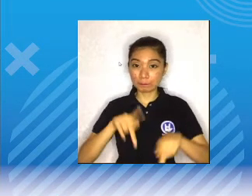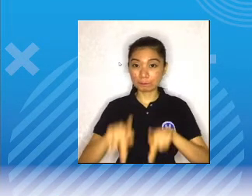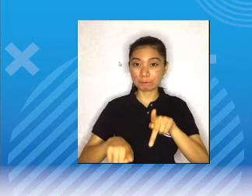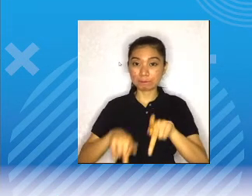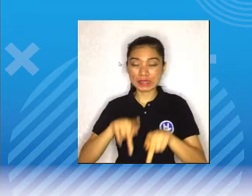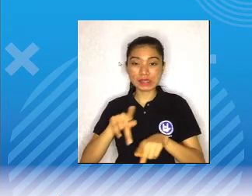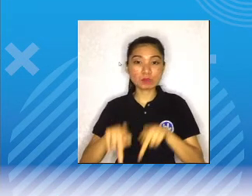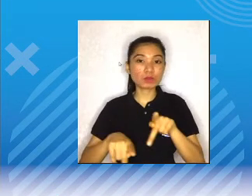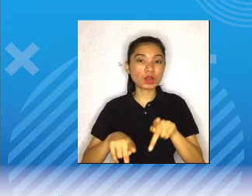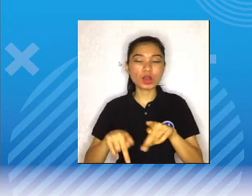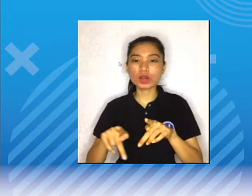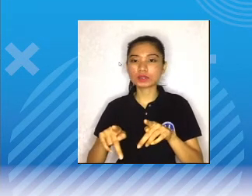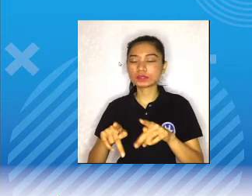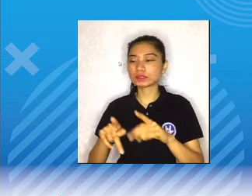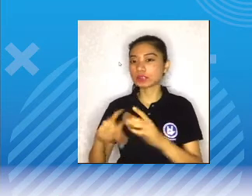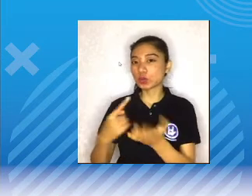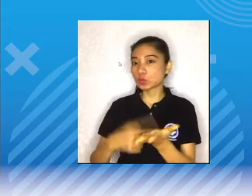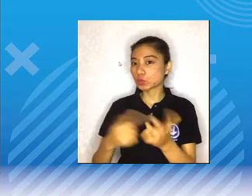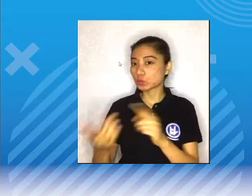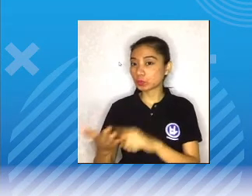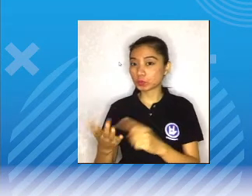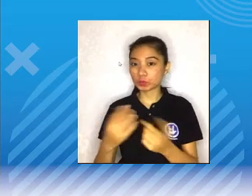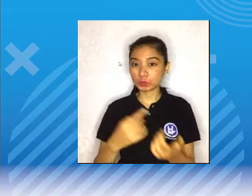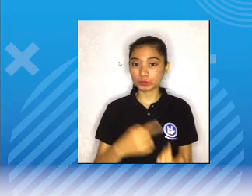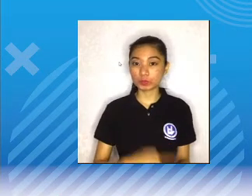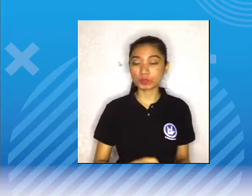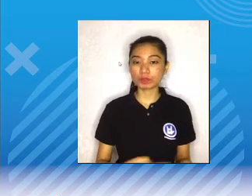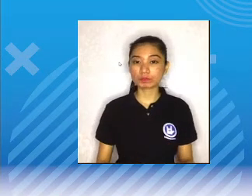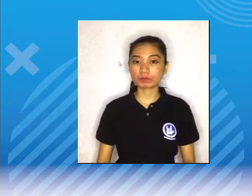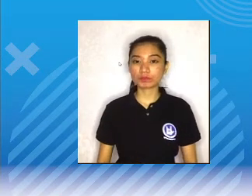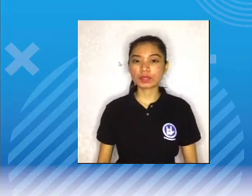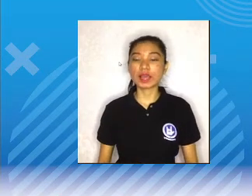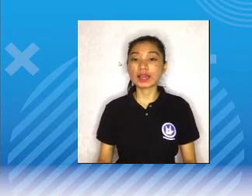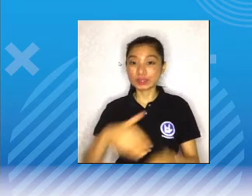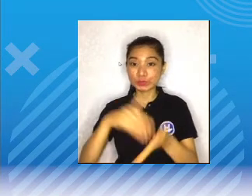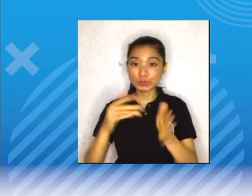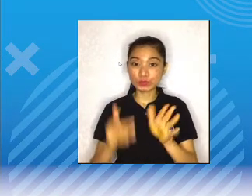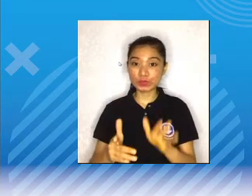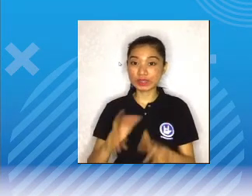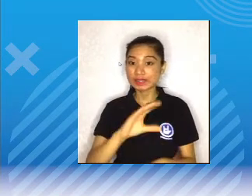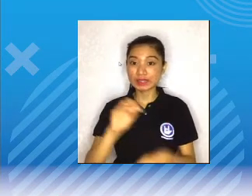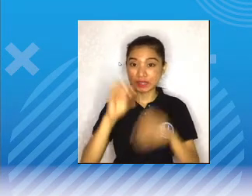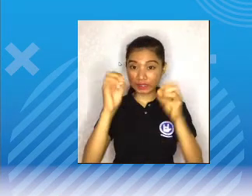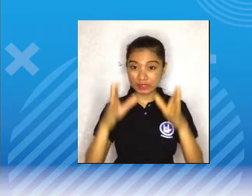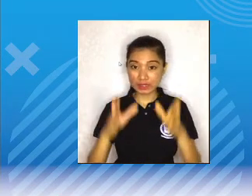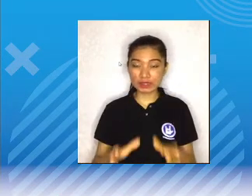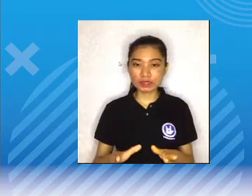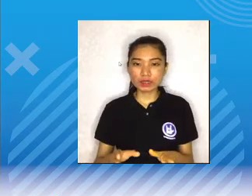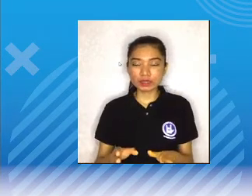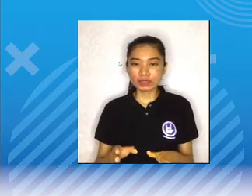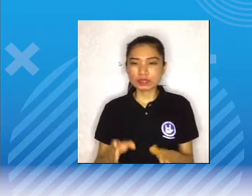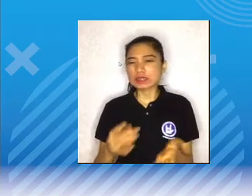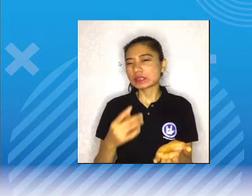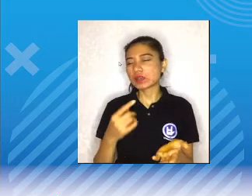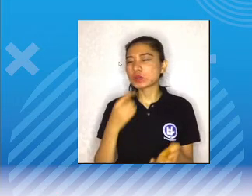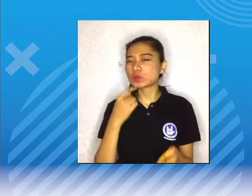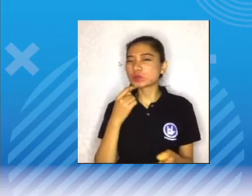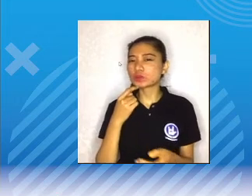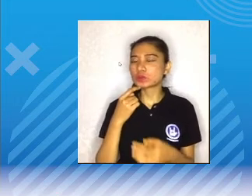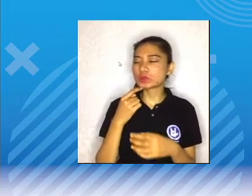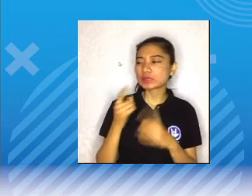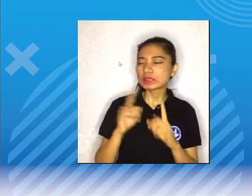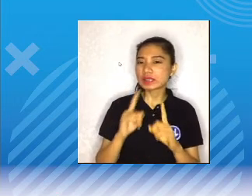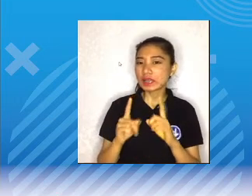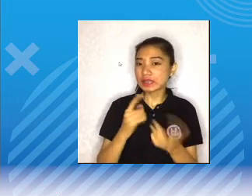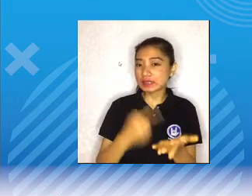both in corporations, students, and my fellow teachers, talked about creatively creating those